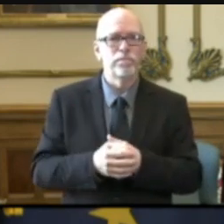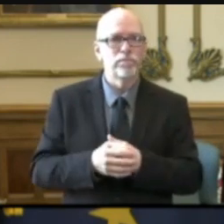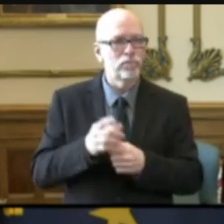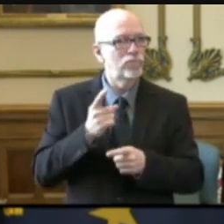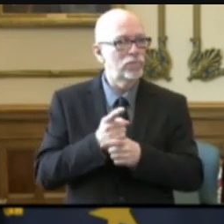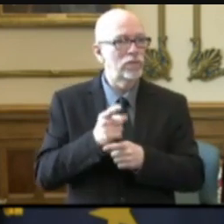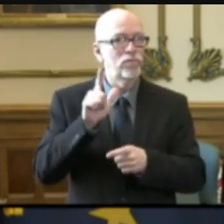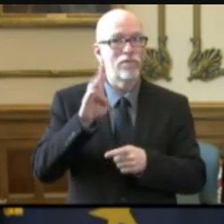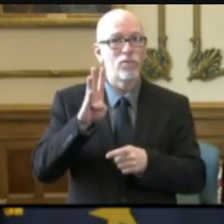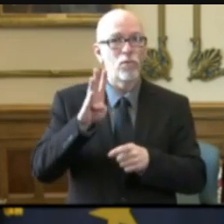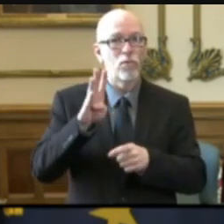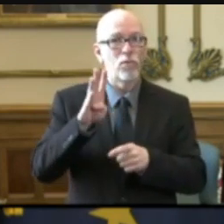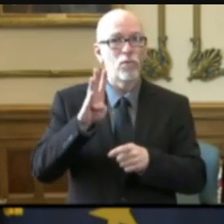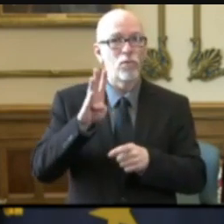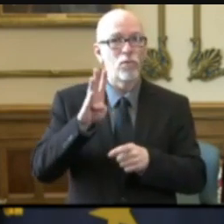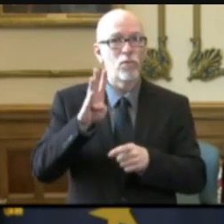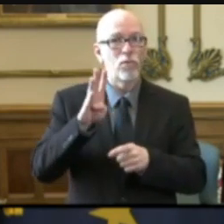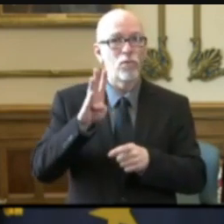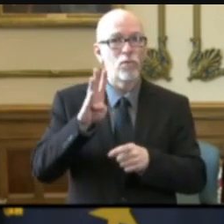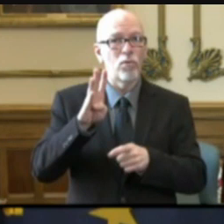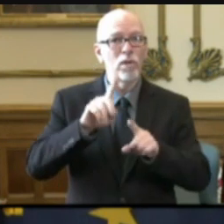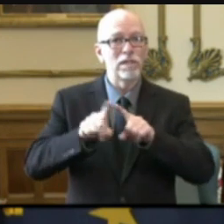24 families are